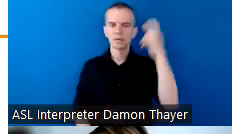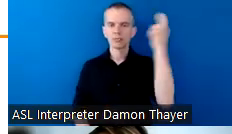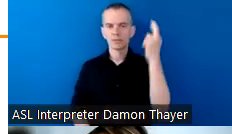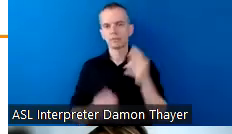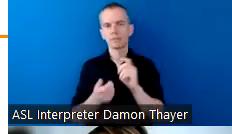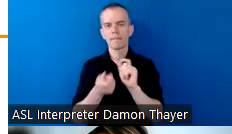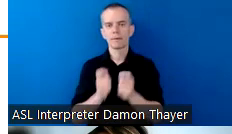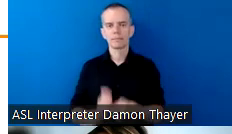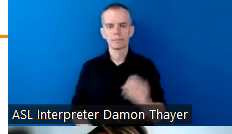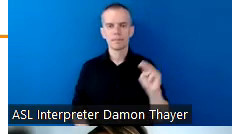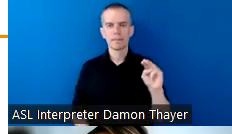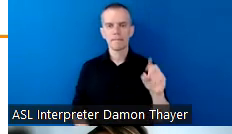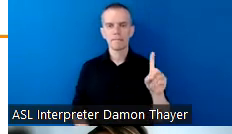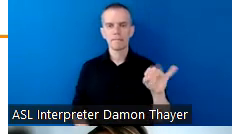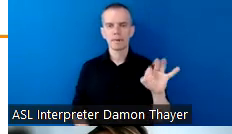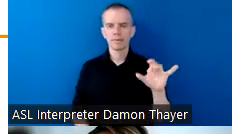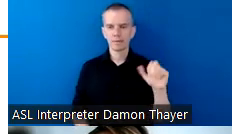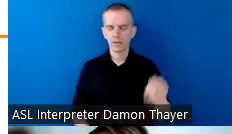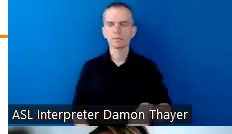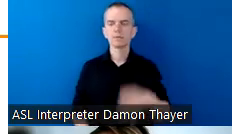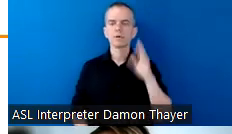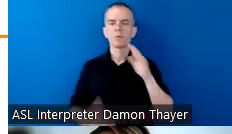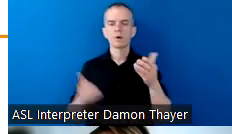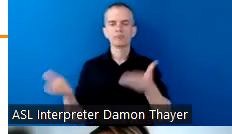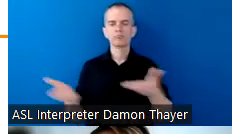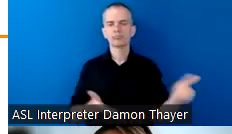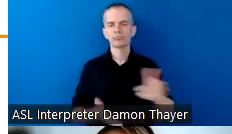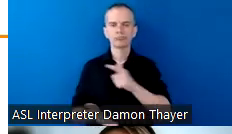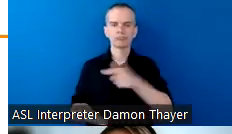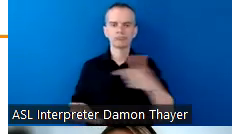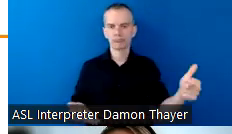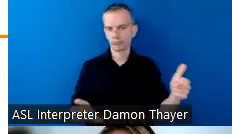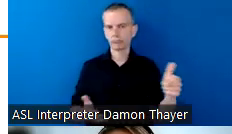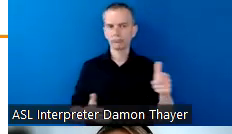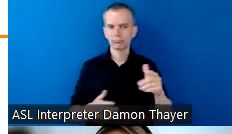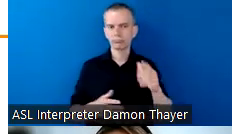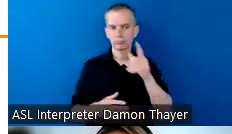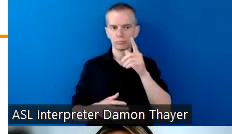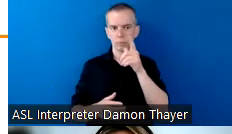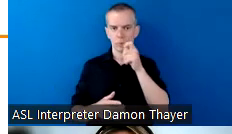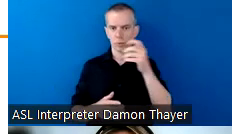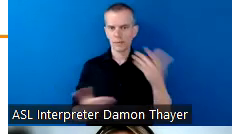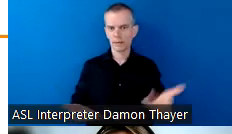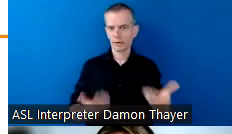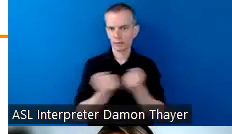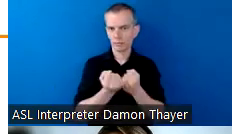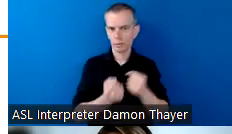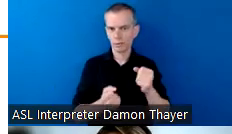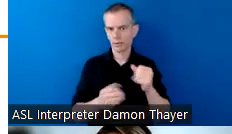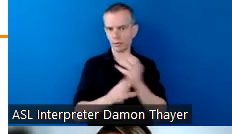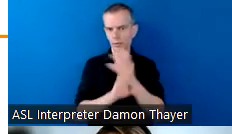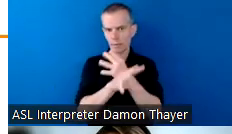everybody that is in the room, who is presenting and who is here supporting this webinar. And without